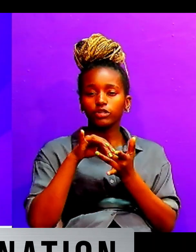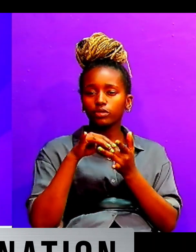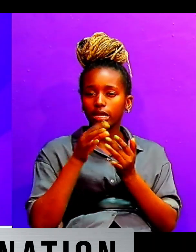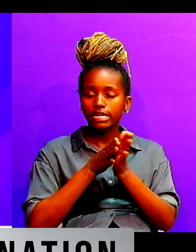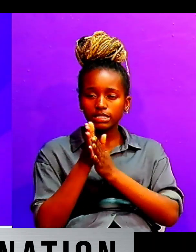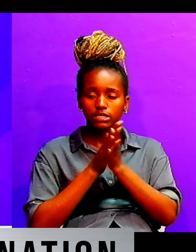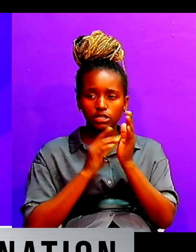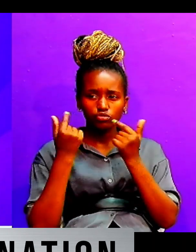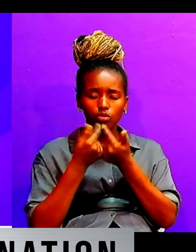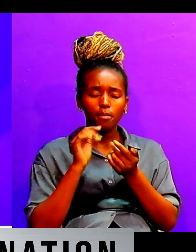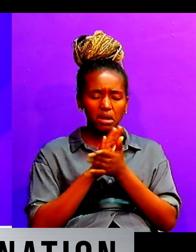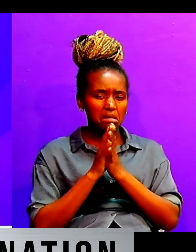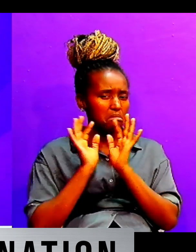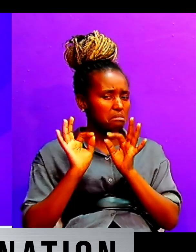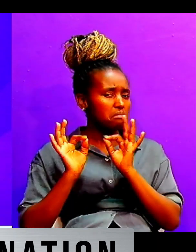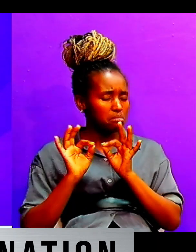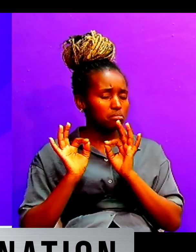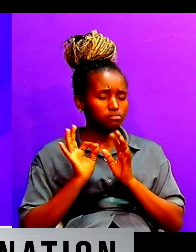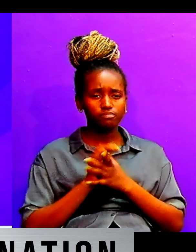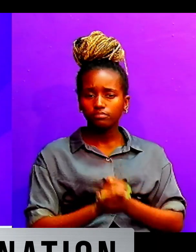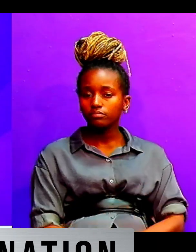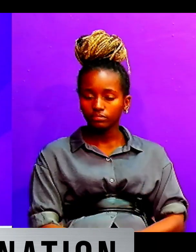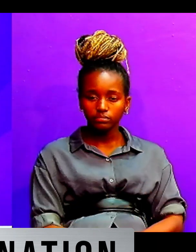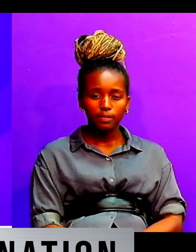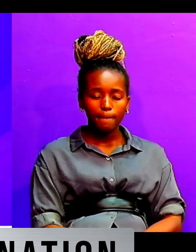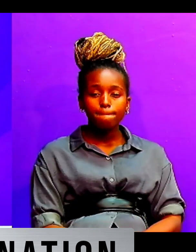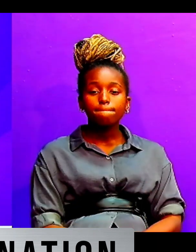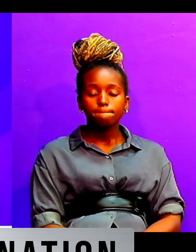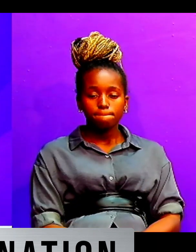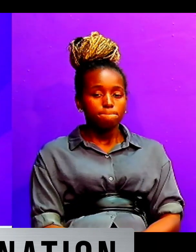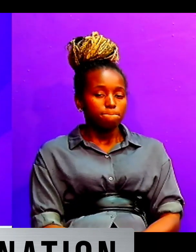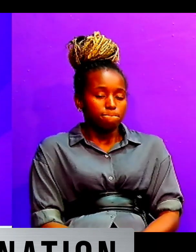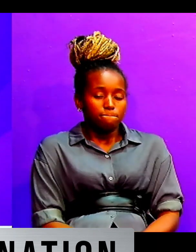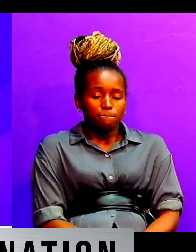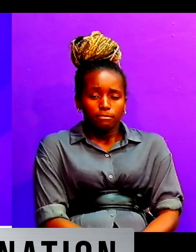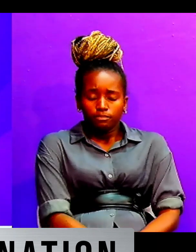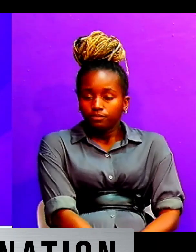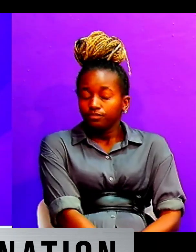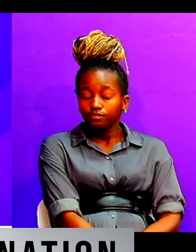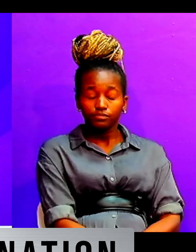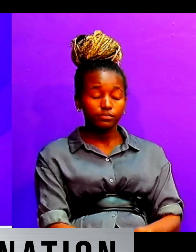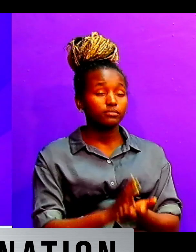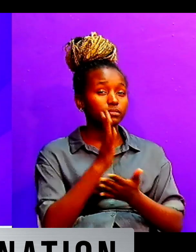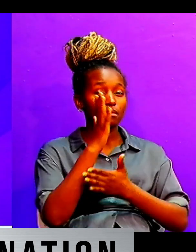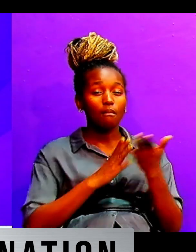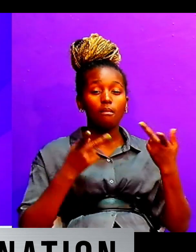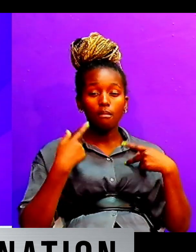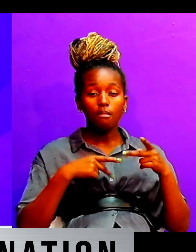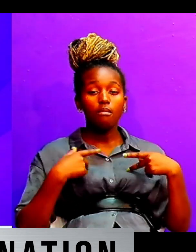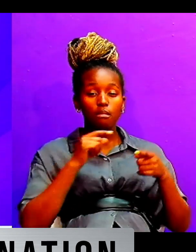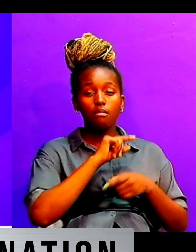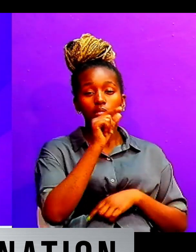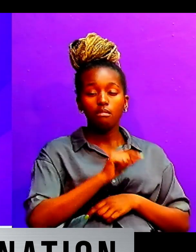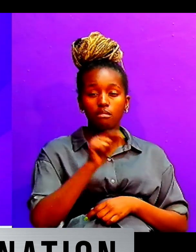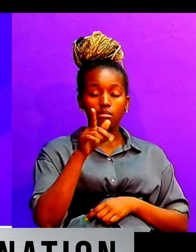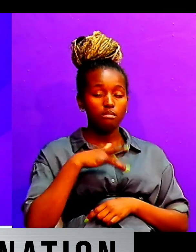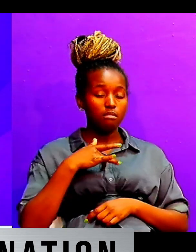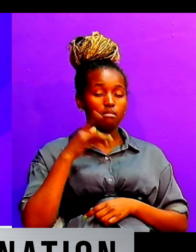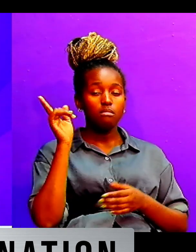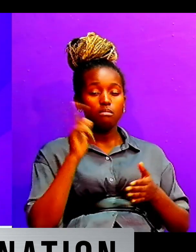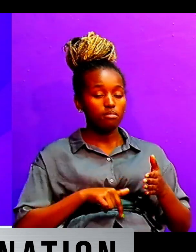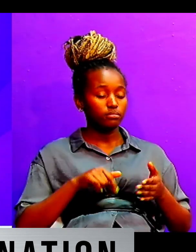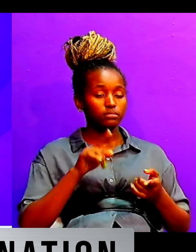PWDs have actually shared with us and told us that the monies that are supposed to be for their use in parties are normally